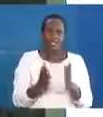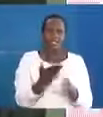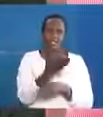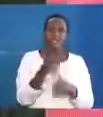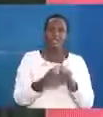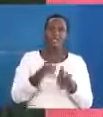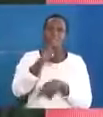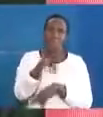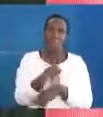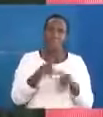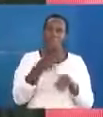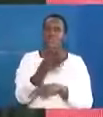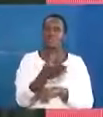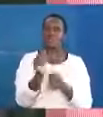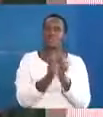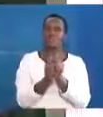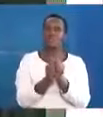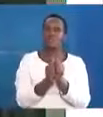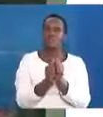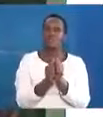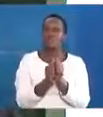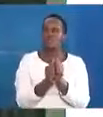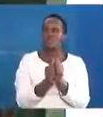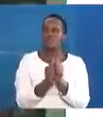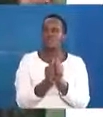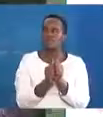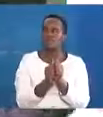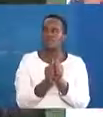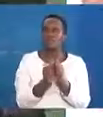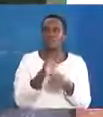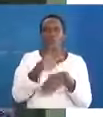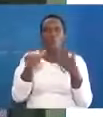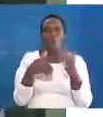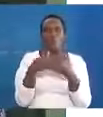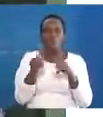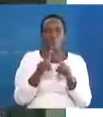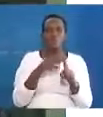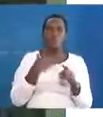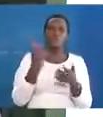Oh, you are eroding the independence of the judiciary.